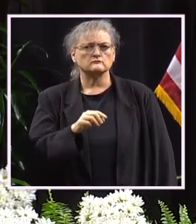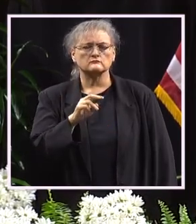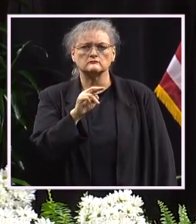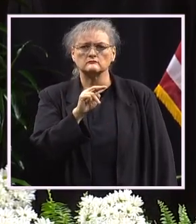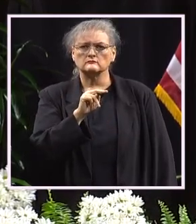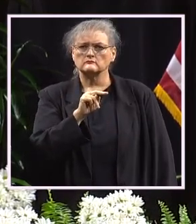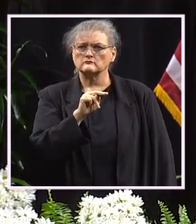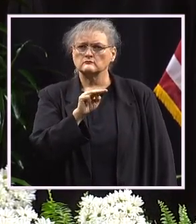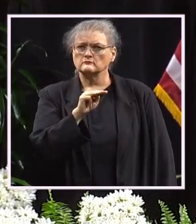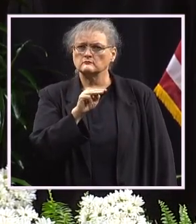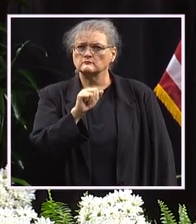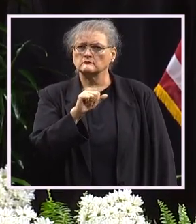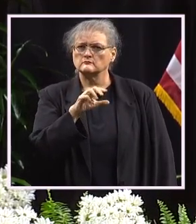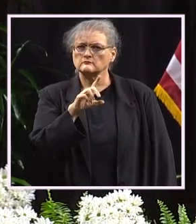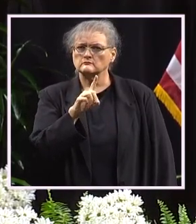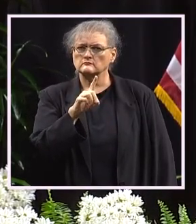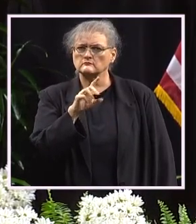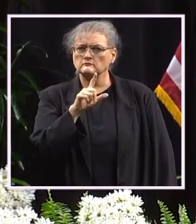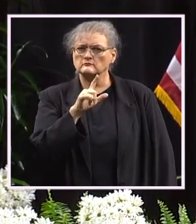Madeline A. Perez,